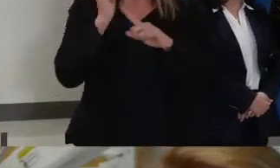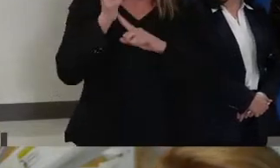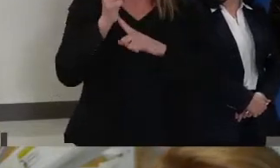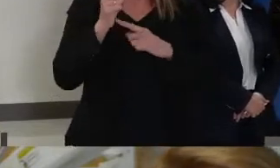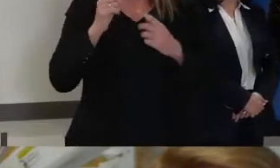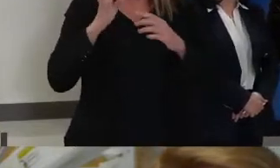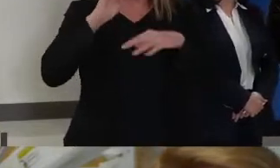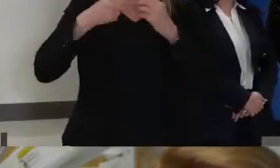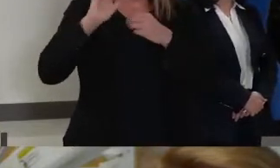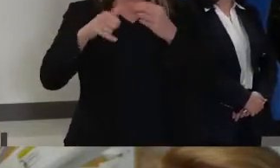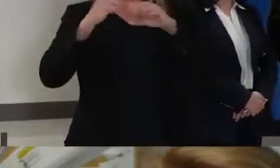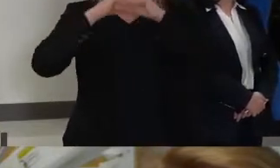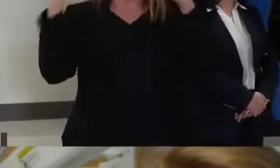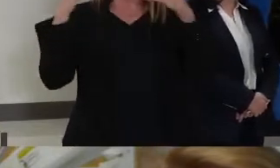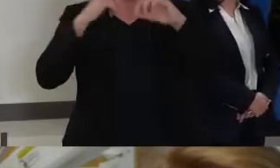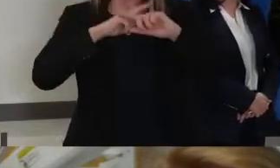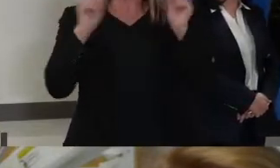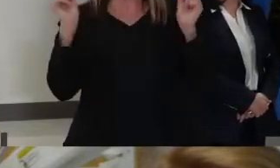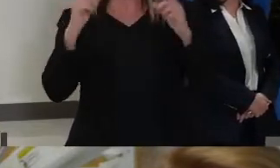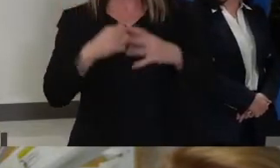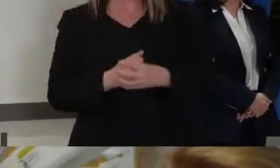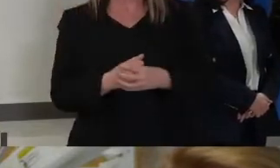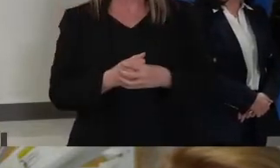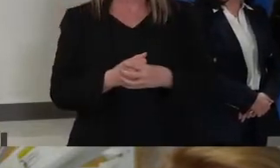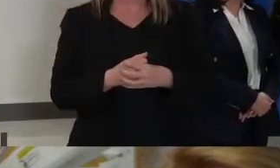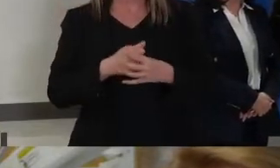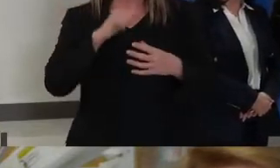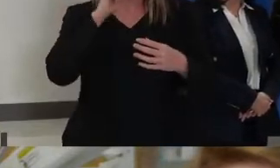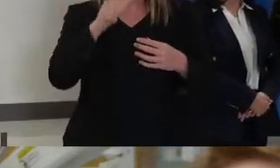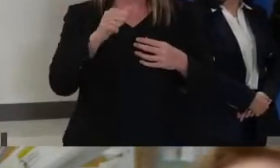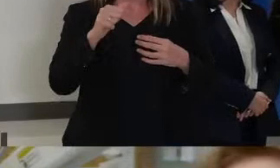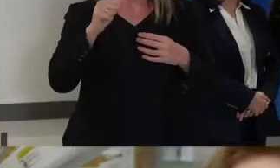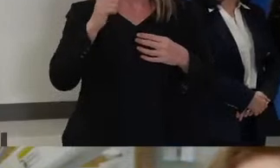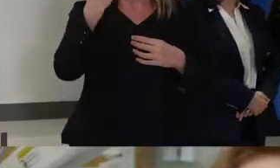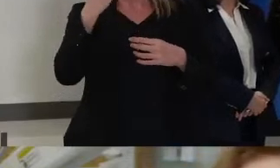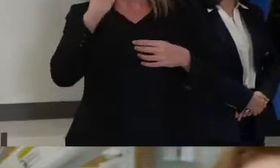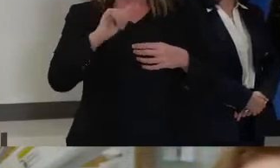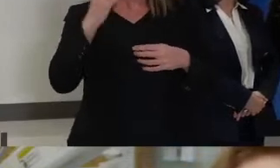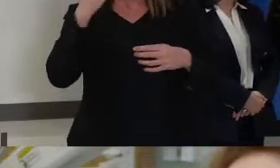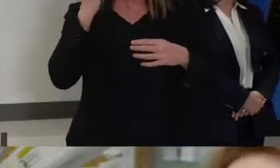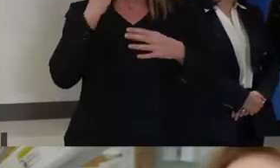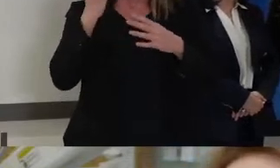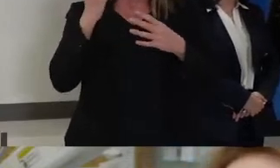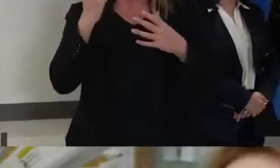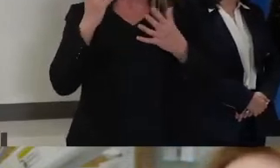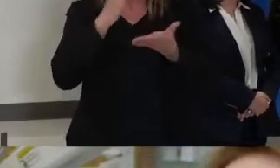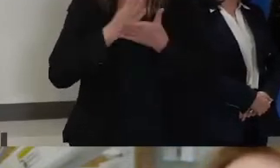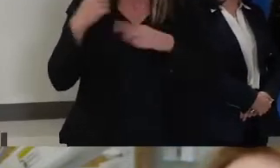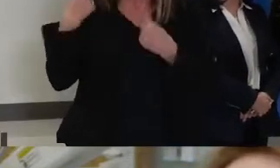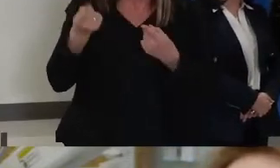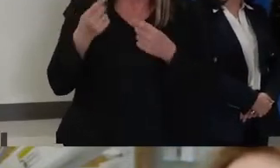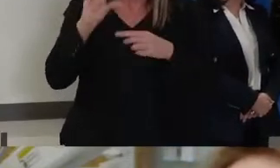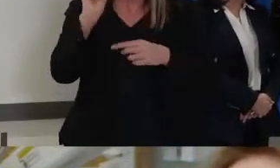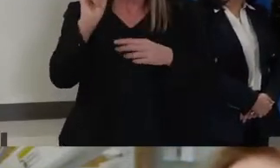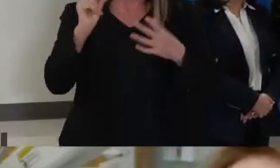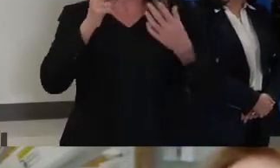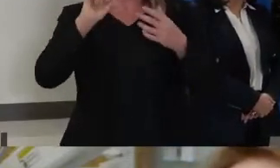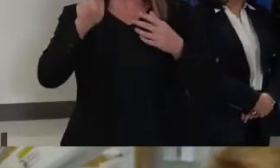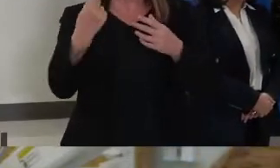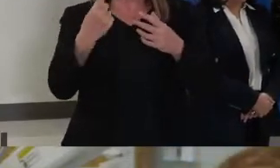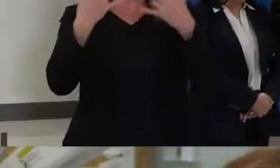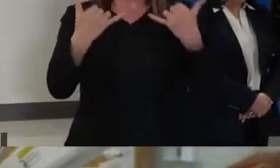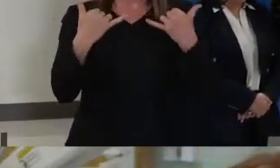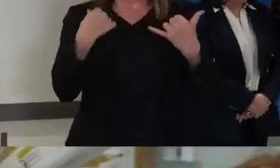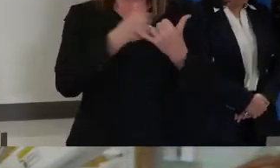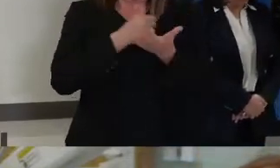about this vision, but it's not one that I think Californians haven't sought for some time. It's just today we're talking about